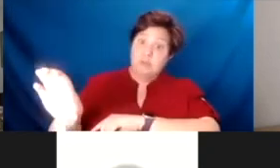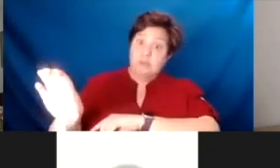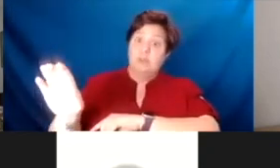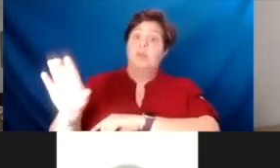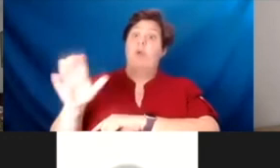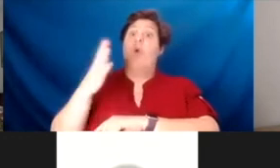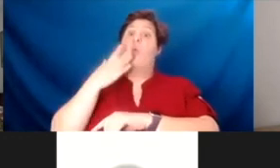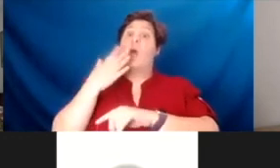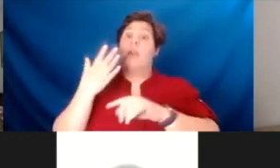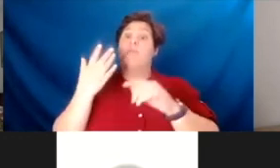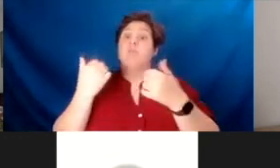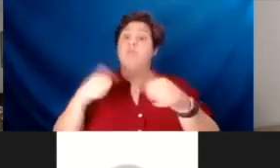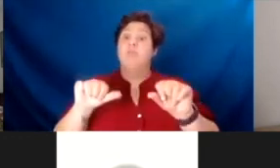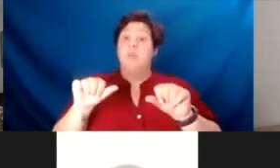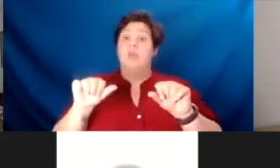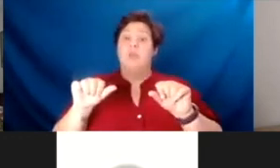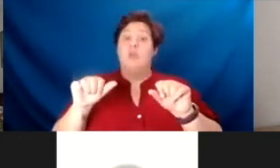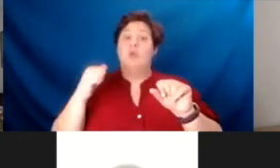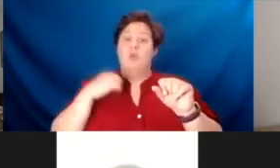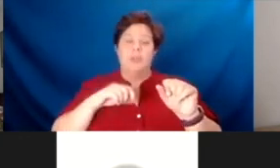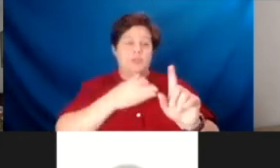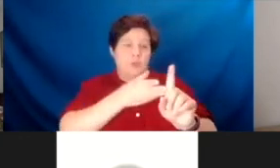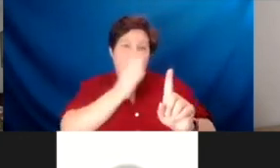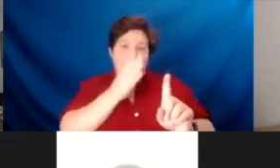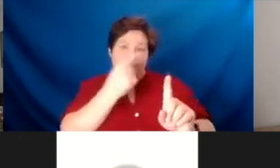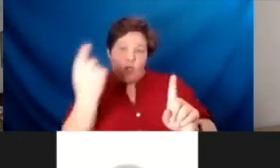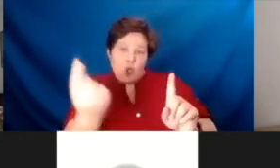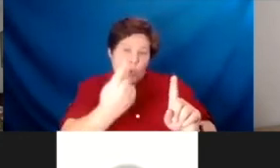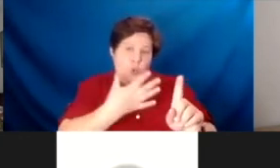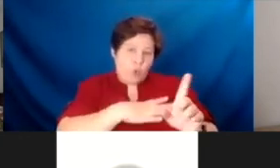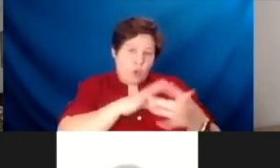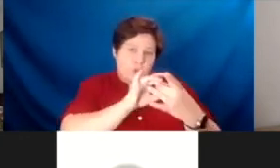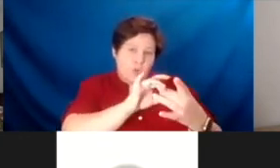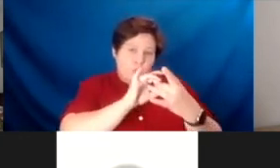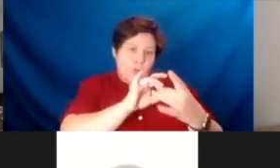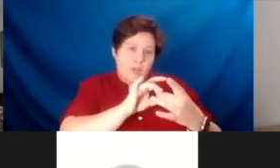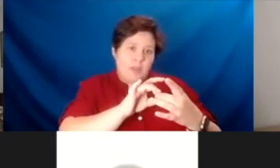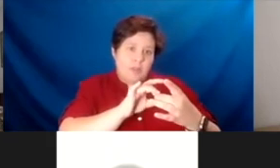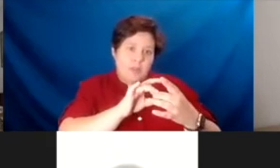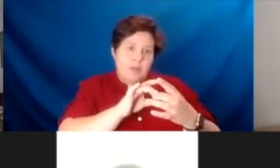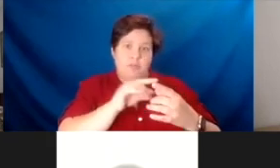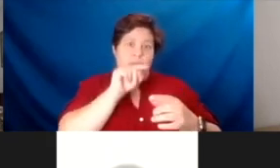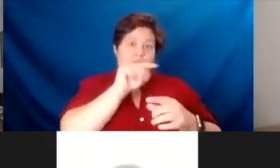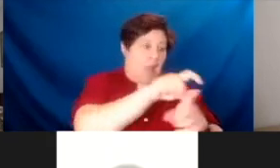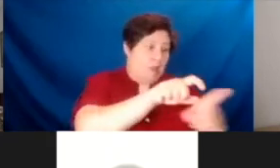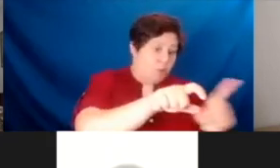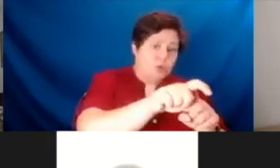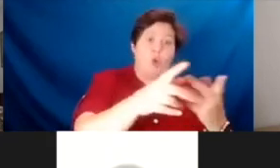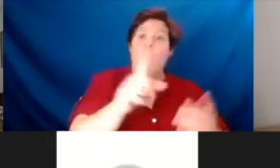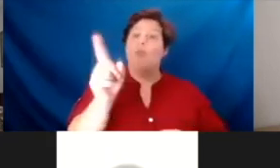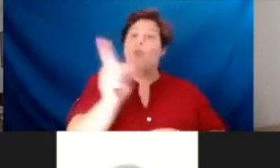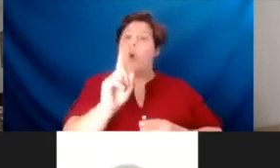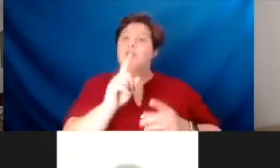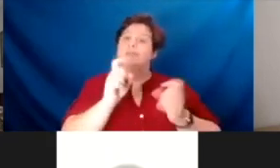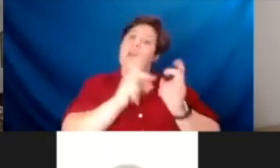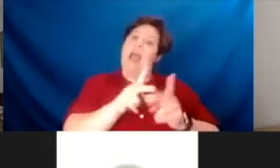once you would need to sort of identify who you want to work with. So not necessarily that community, but what sort of community, what